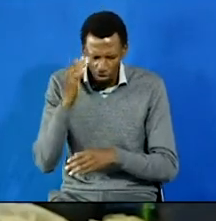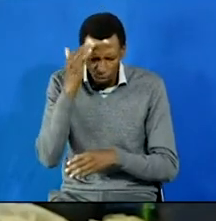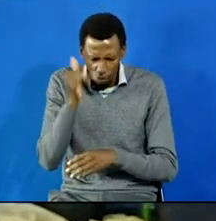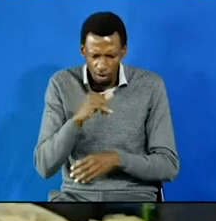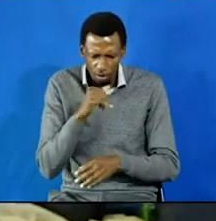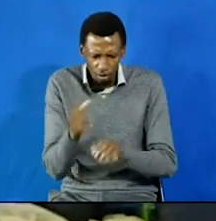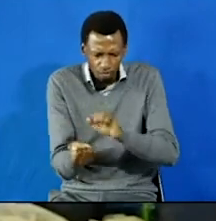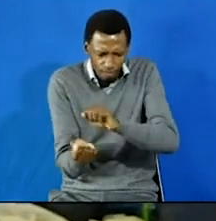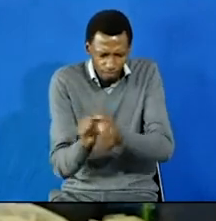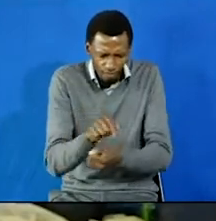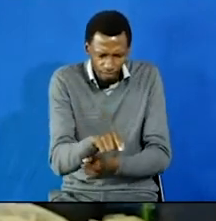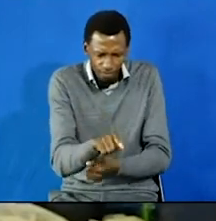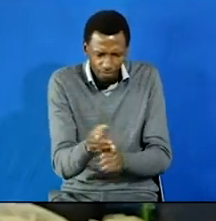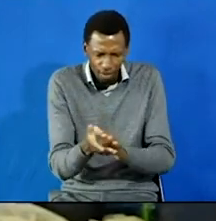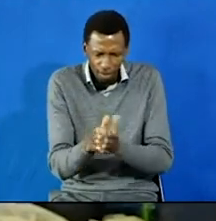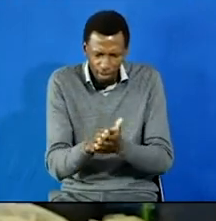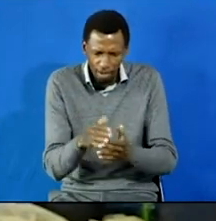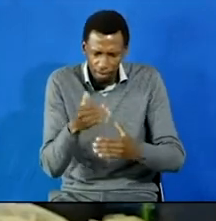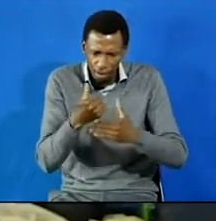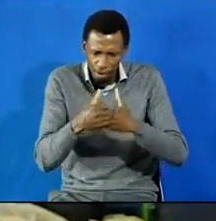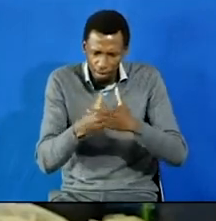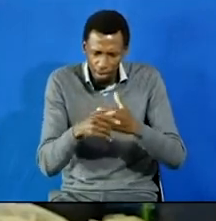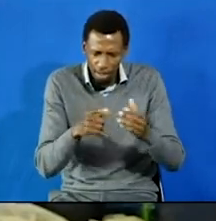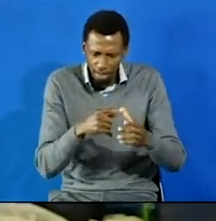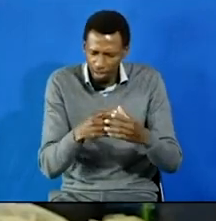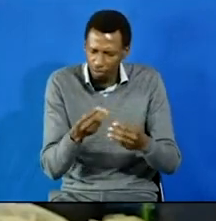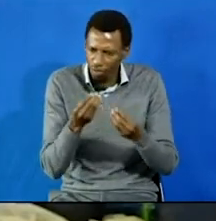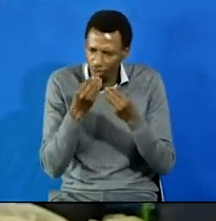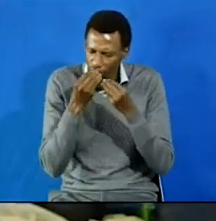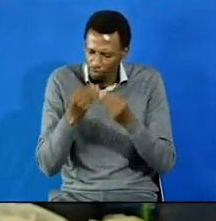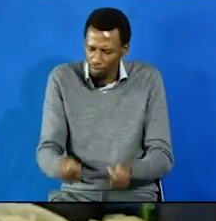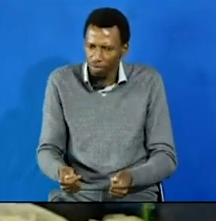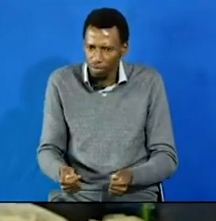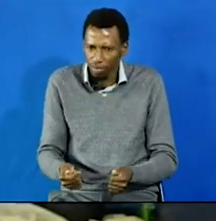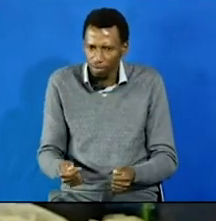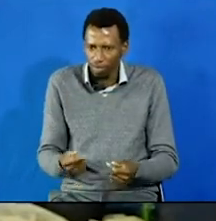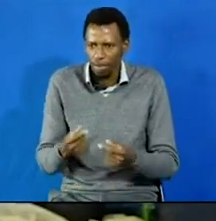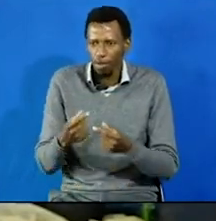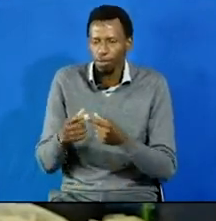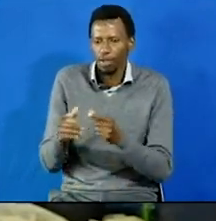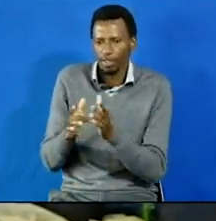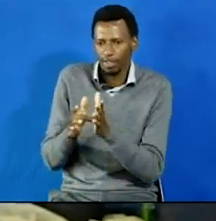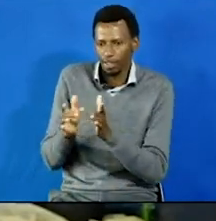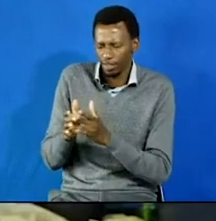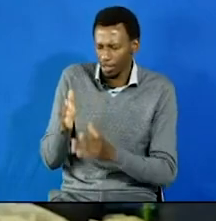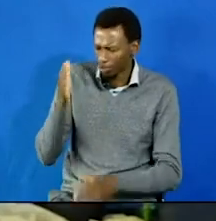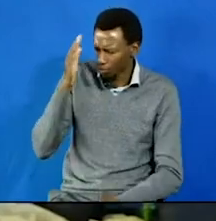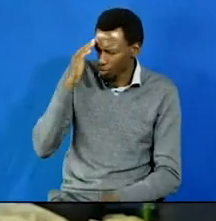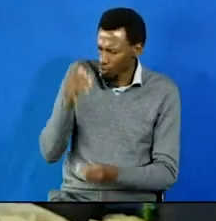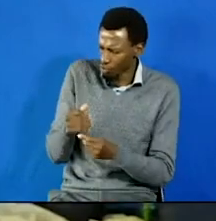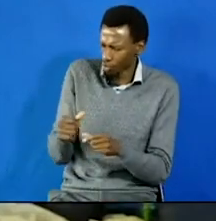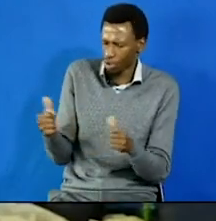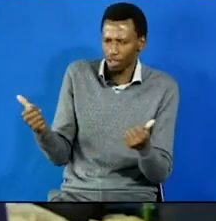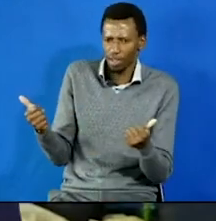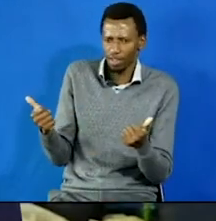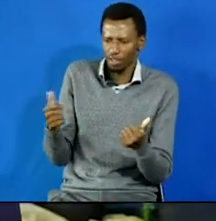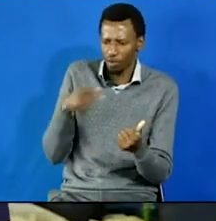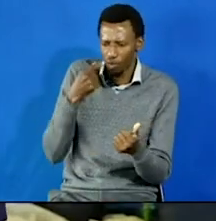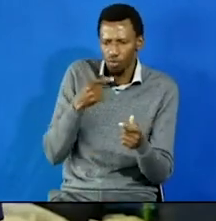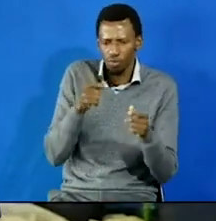be a bread and use it and eat it? But Jesus knew very well who he is dealing with. And